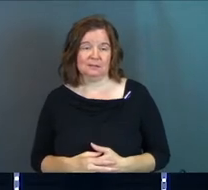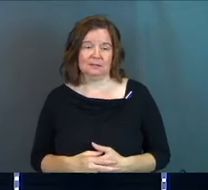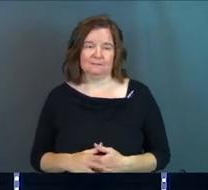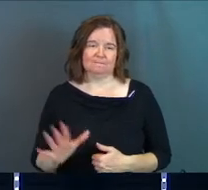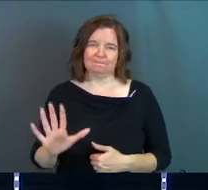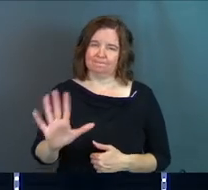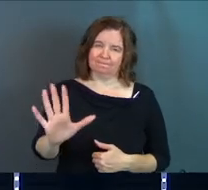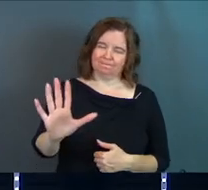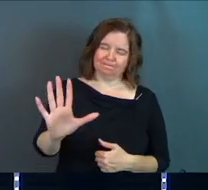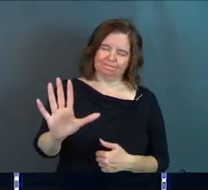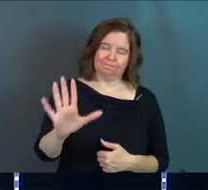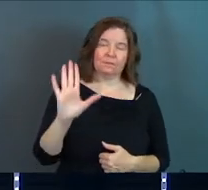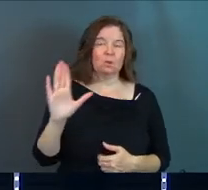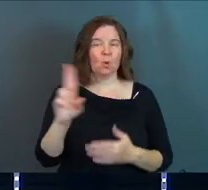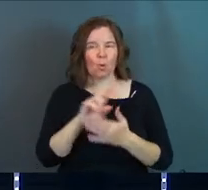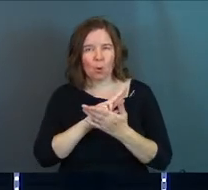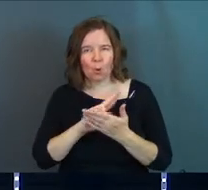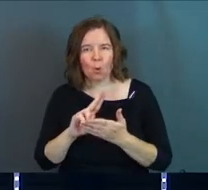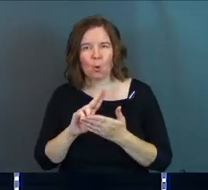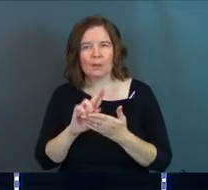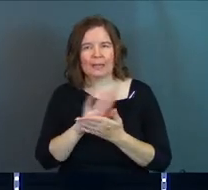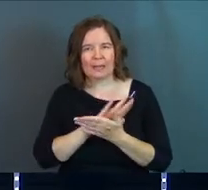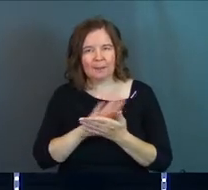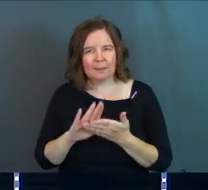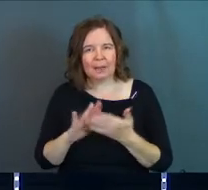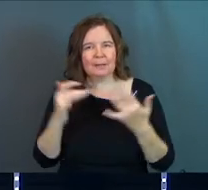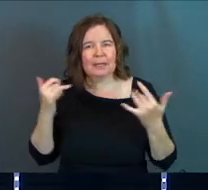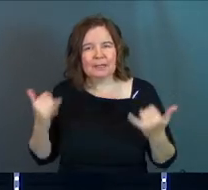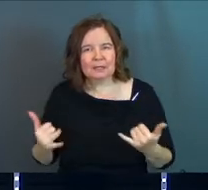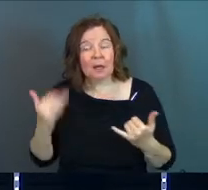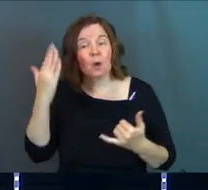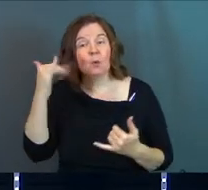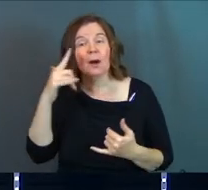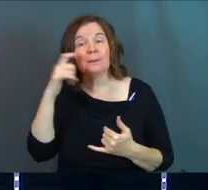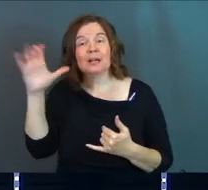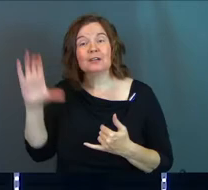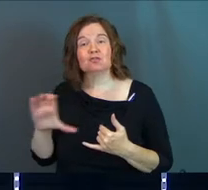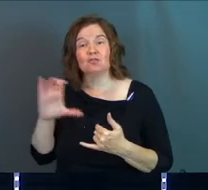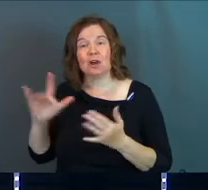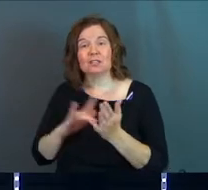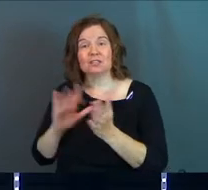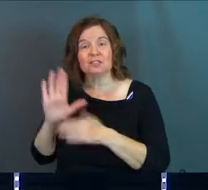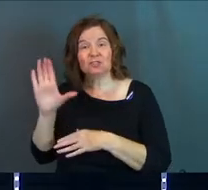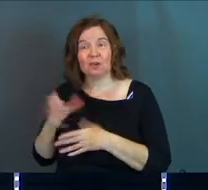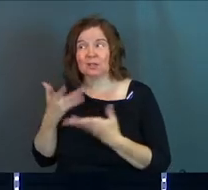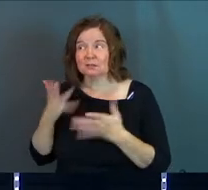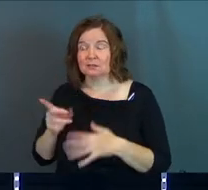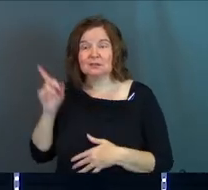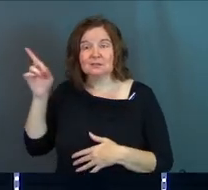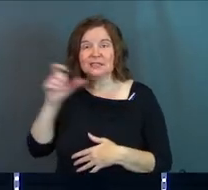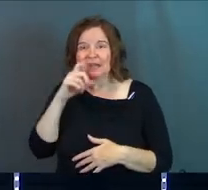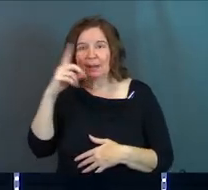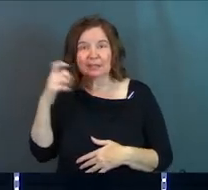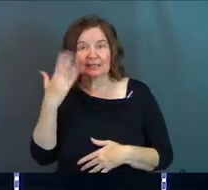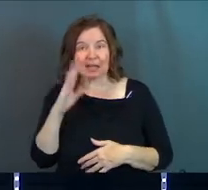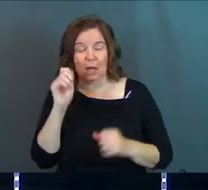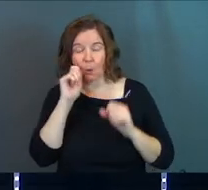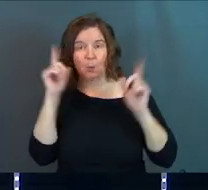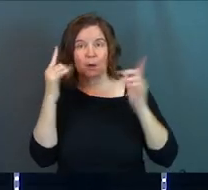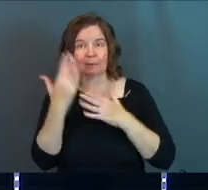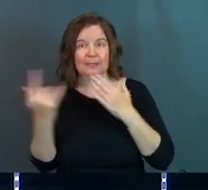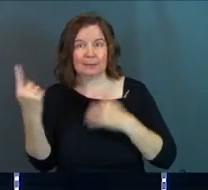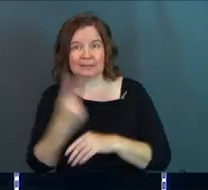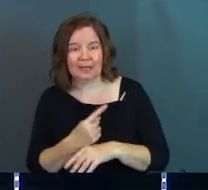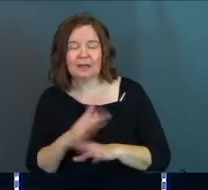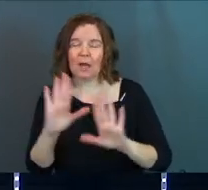No. You're holy and blameless. Why? Because of the cross of Jesus Christ. It's not because God woke up